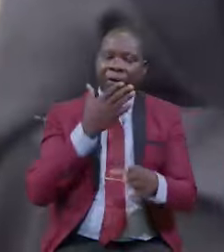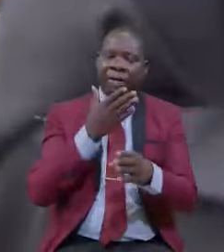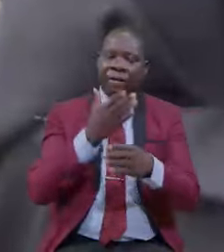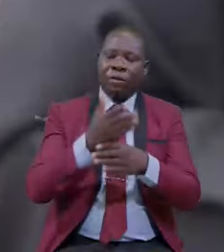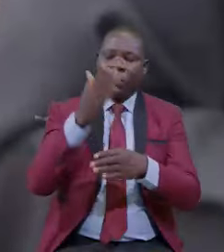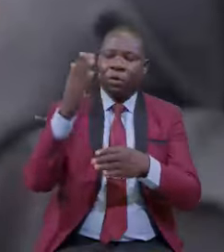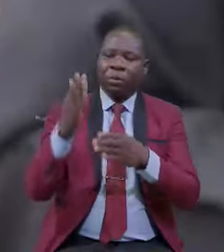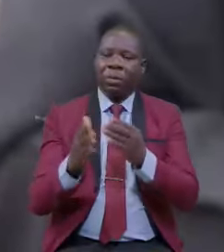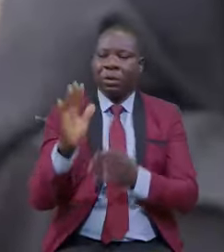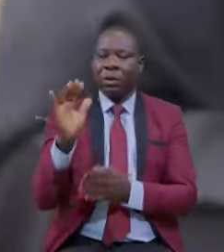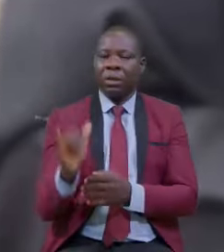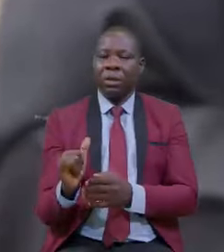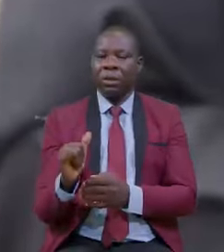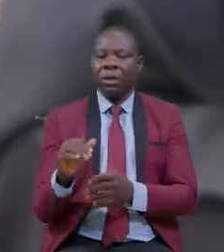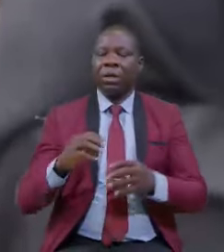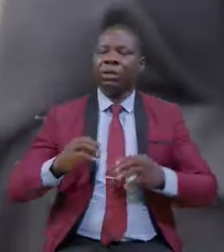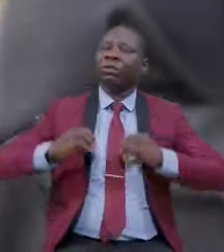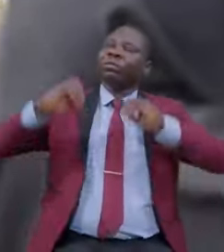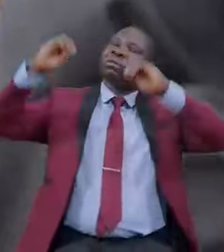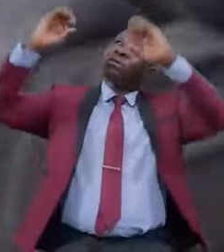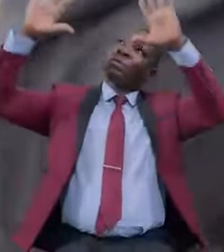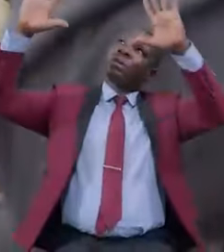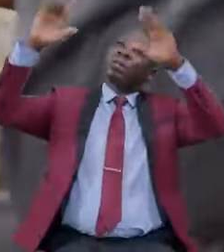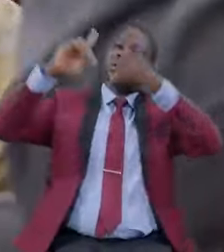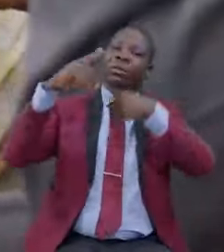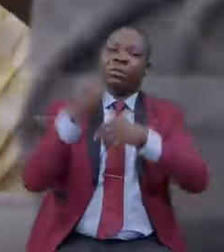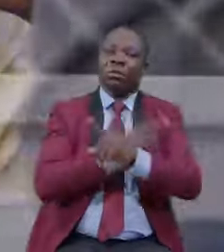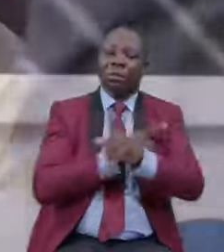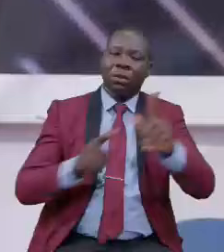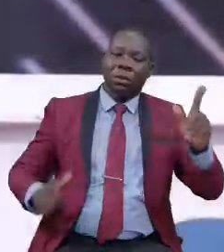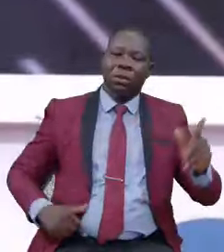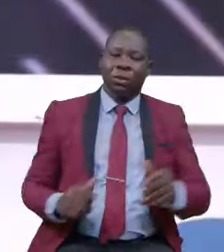absolutely surrender unto the Lord.